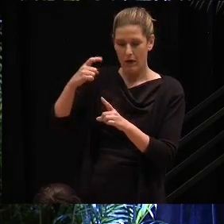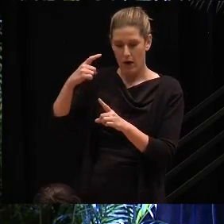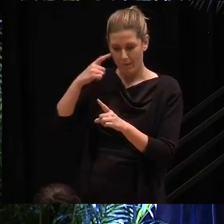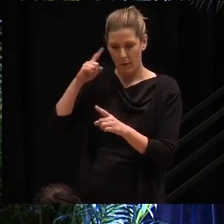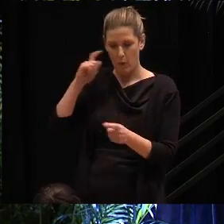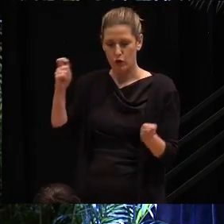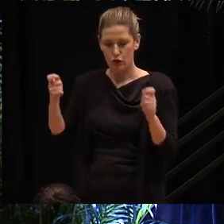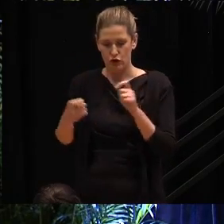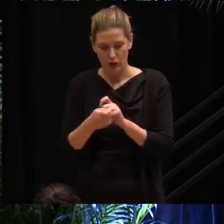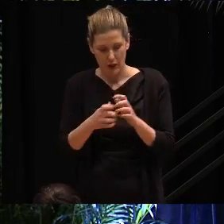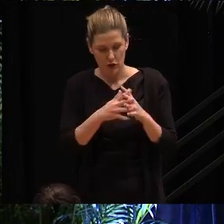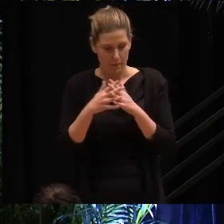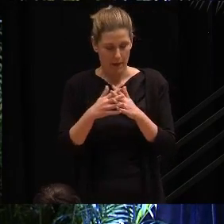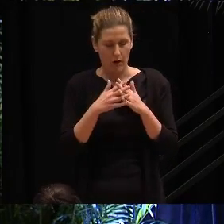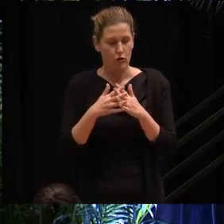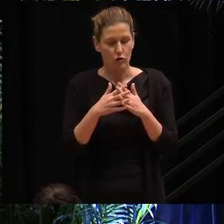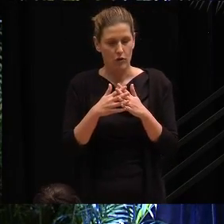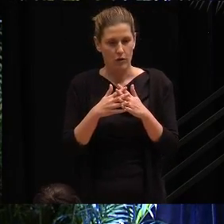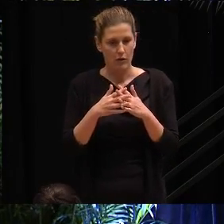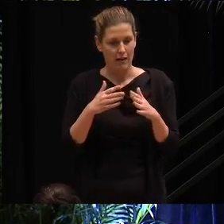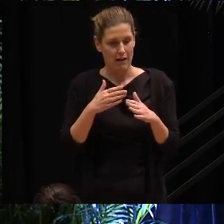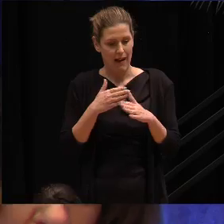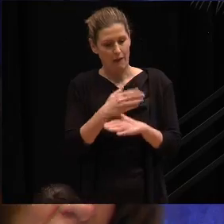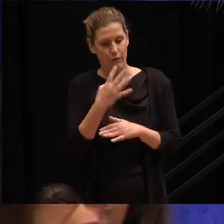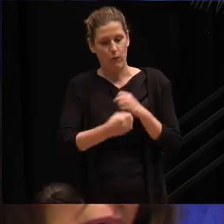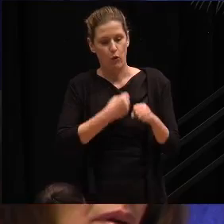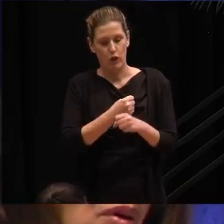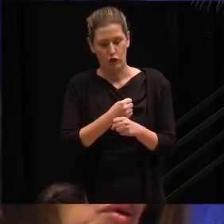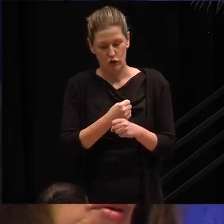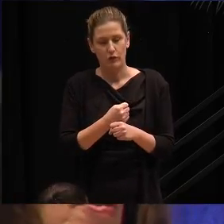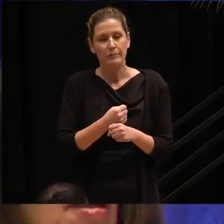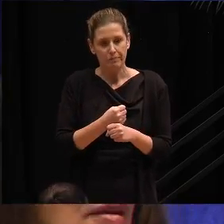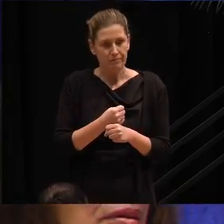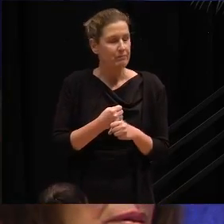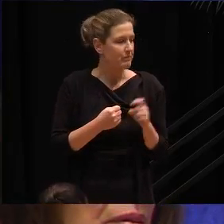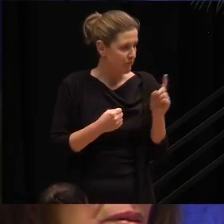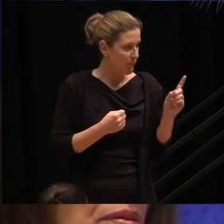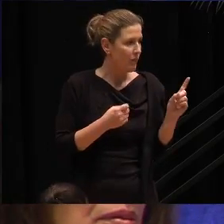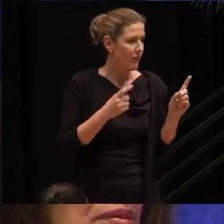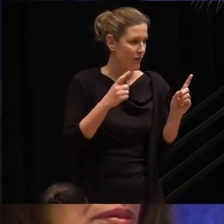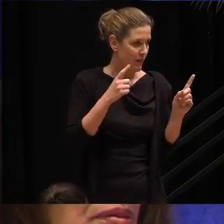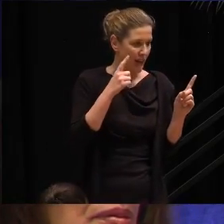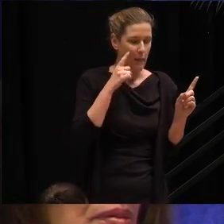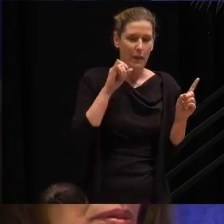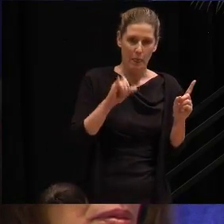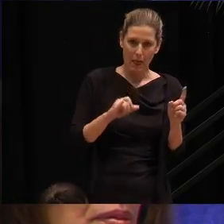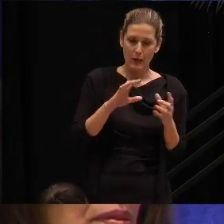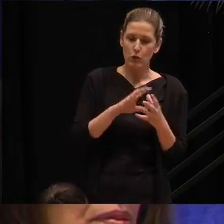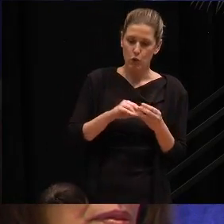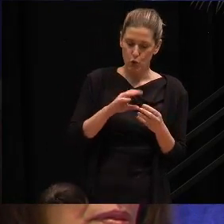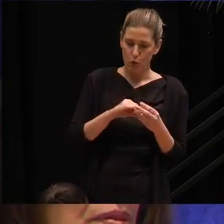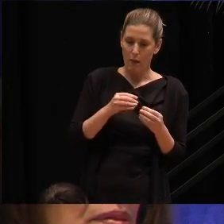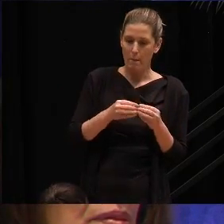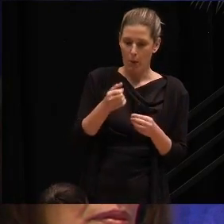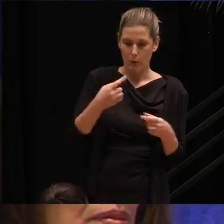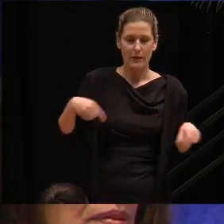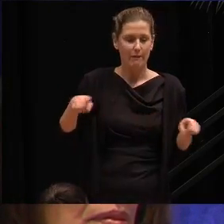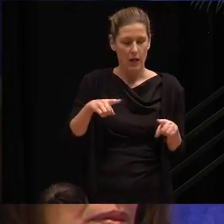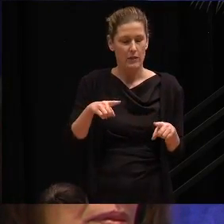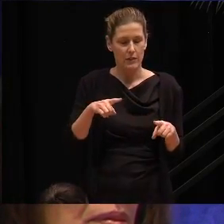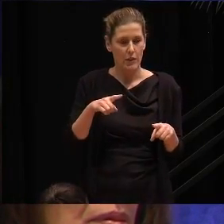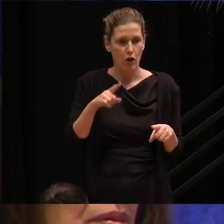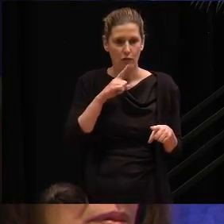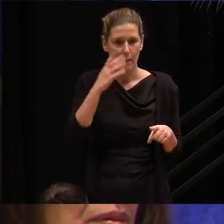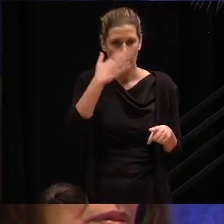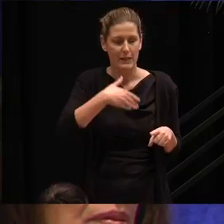change America after 4 years? See, this is, I think, the story most of us are missing. Trump, by nature, is a